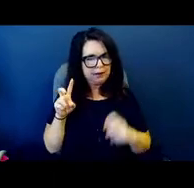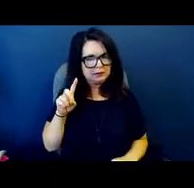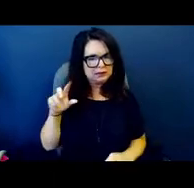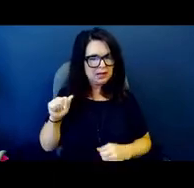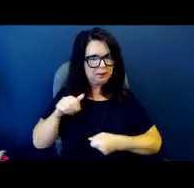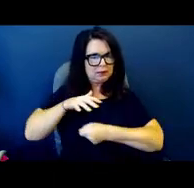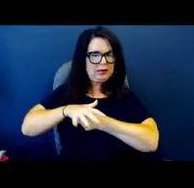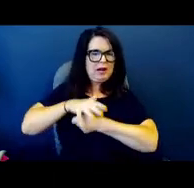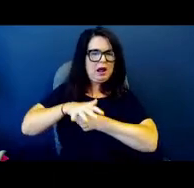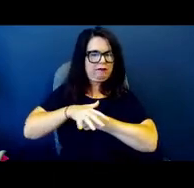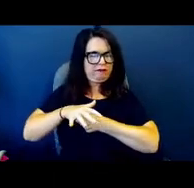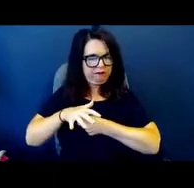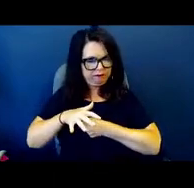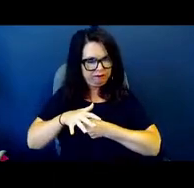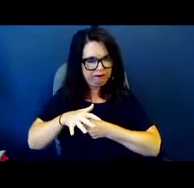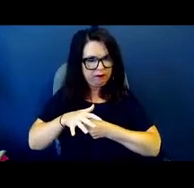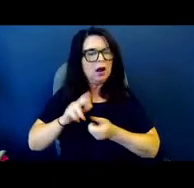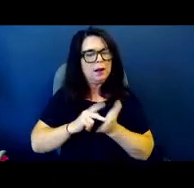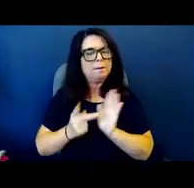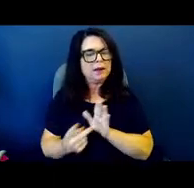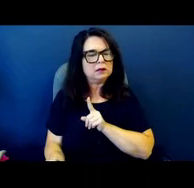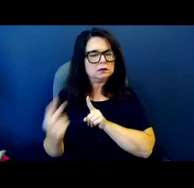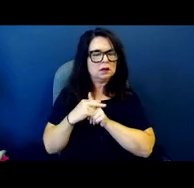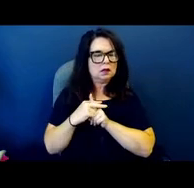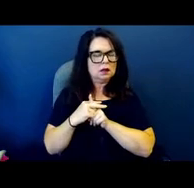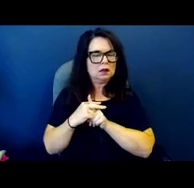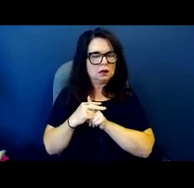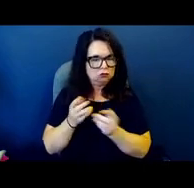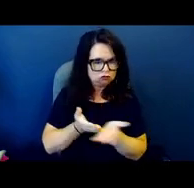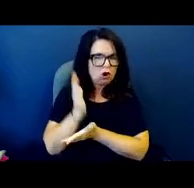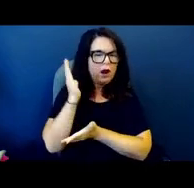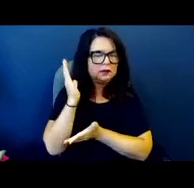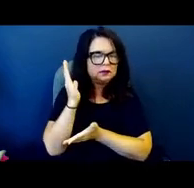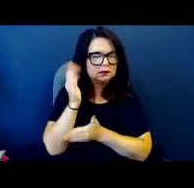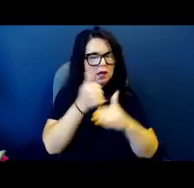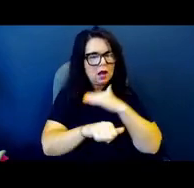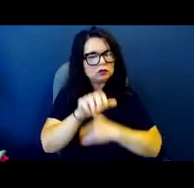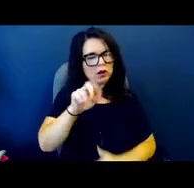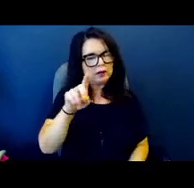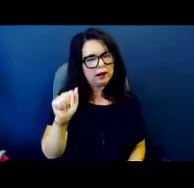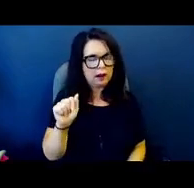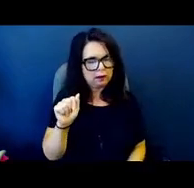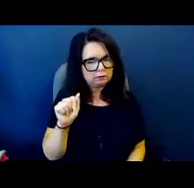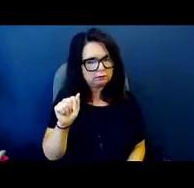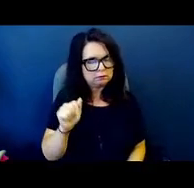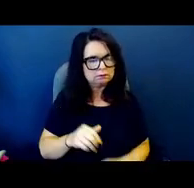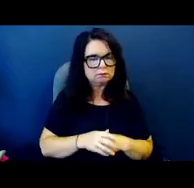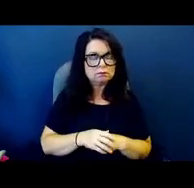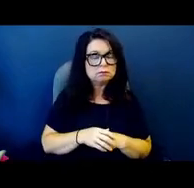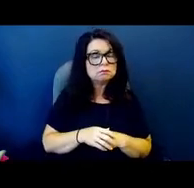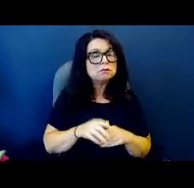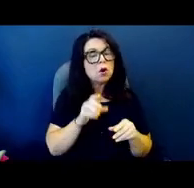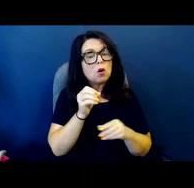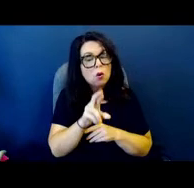be guaranteed the rights that they have in the Americans with Disabilities Act or the Individuals with